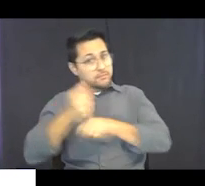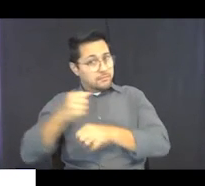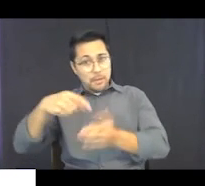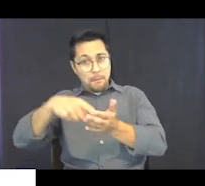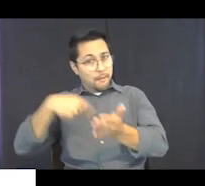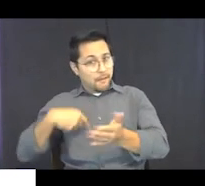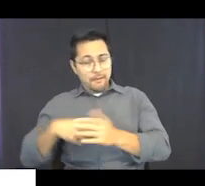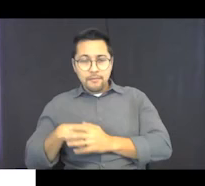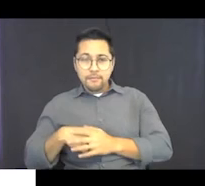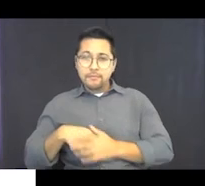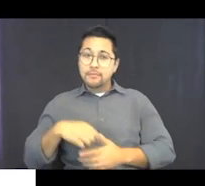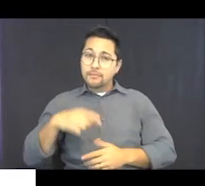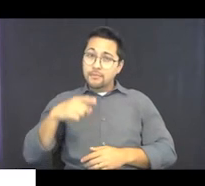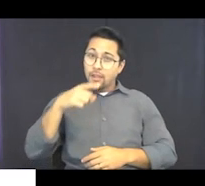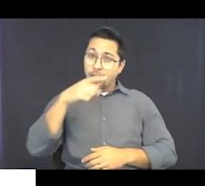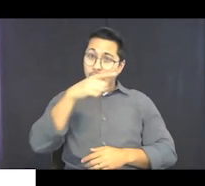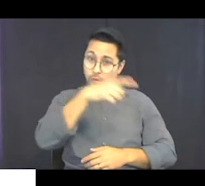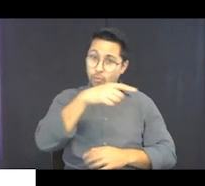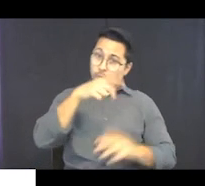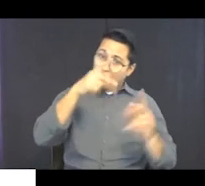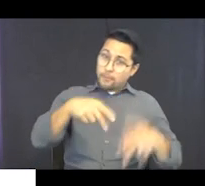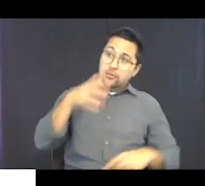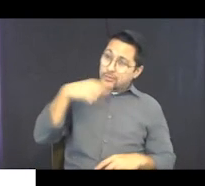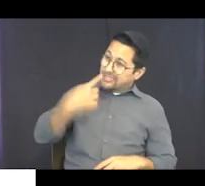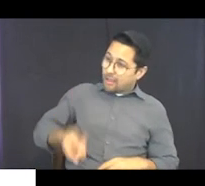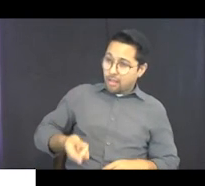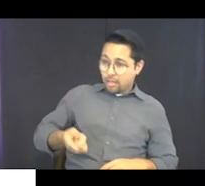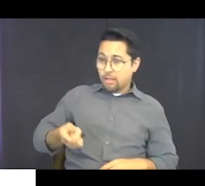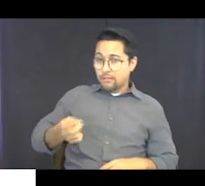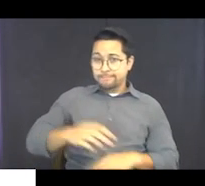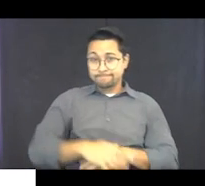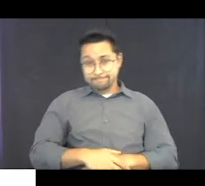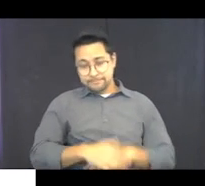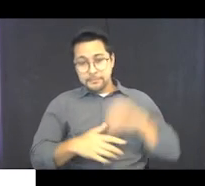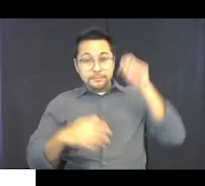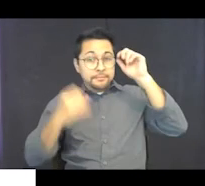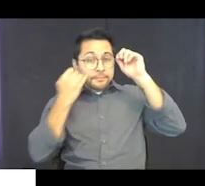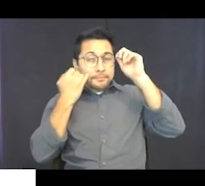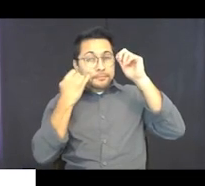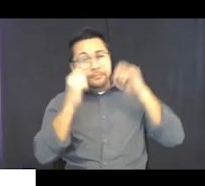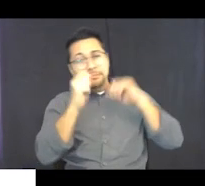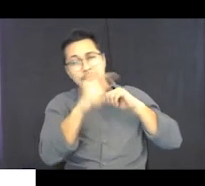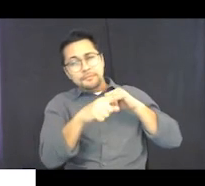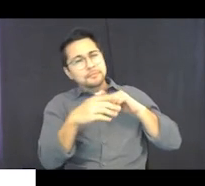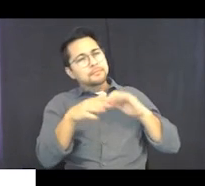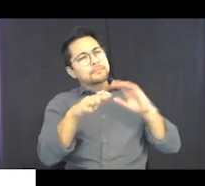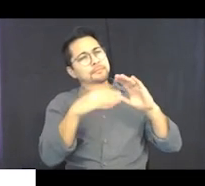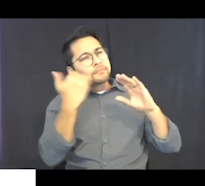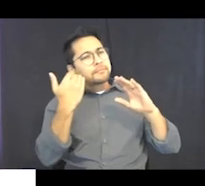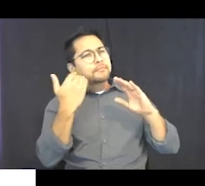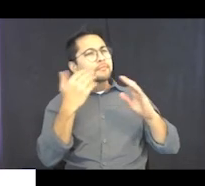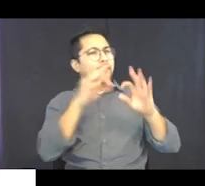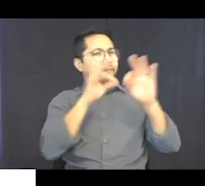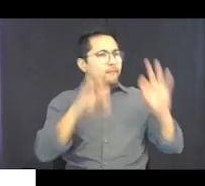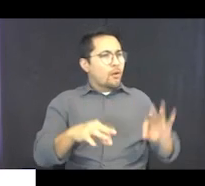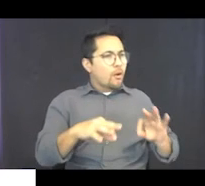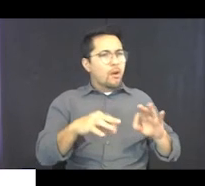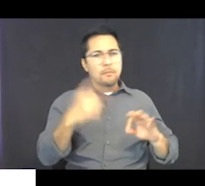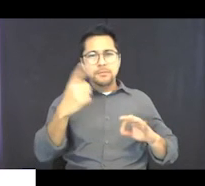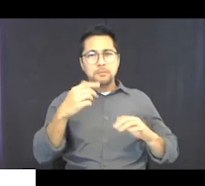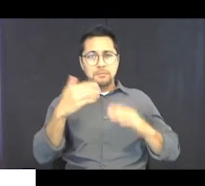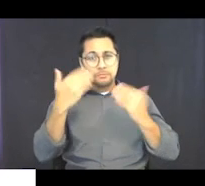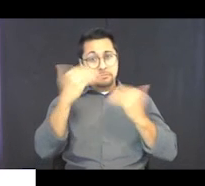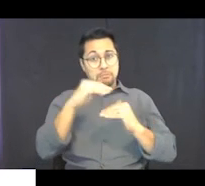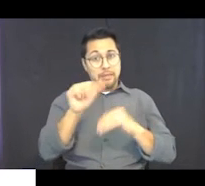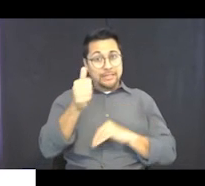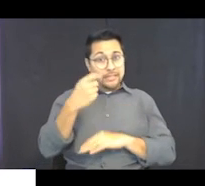the person who must tell them. If we ask you to send us a form or document within 10 days